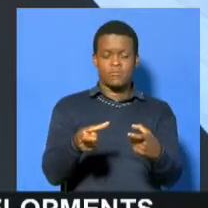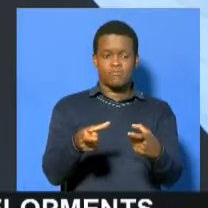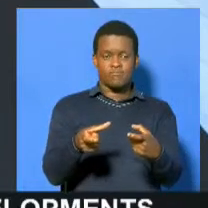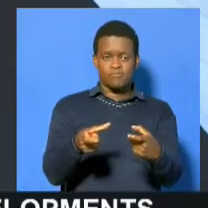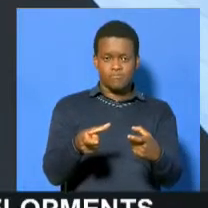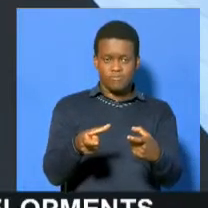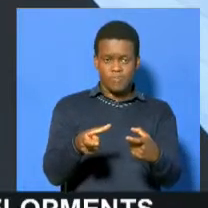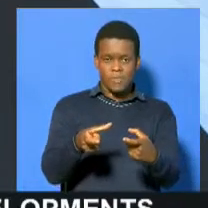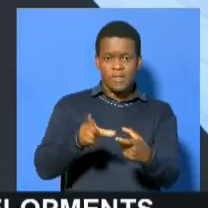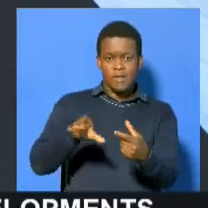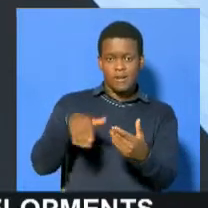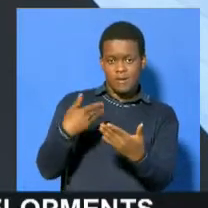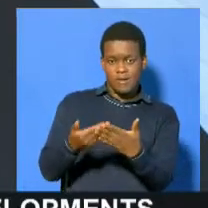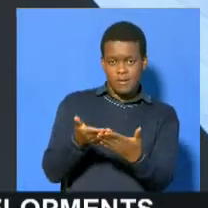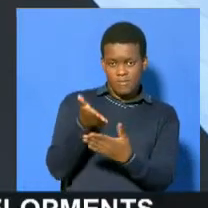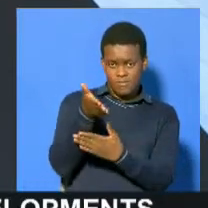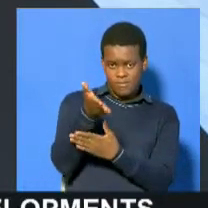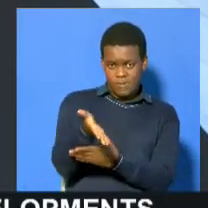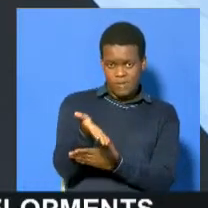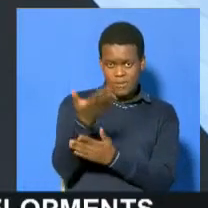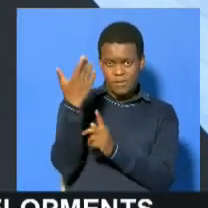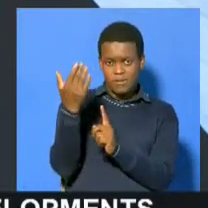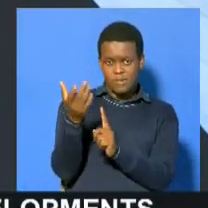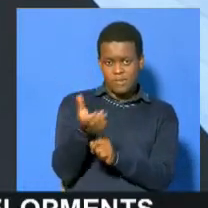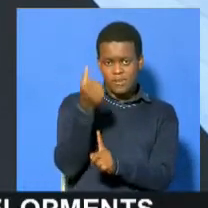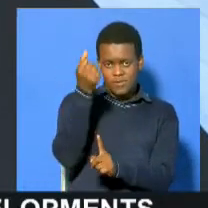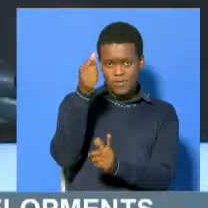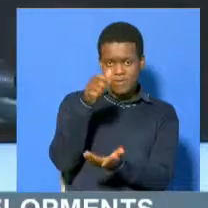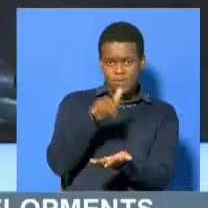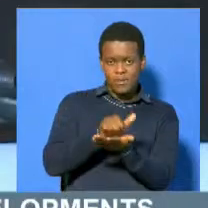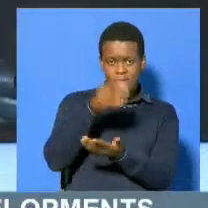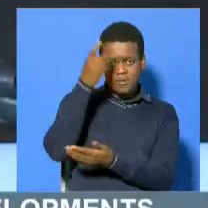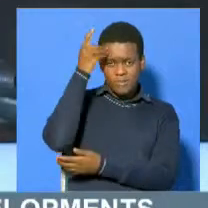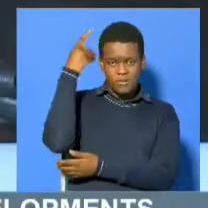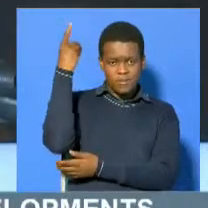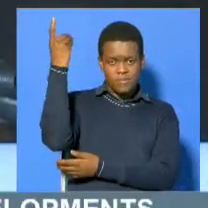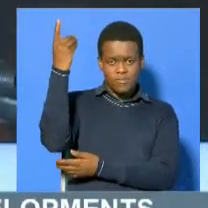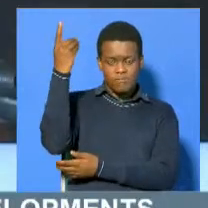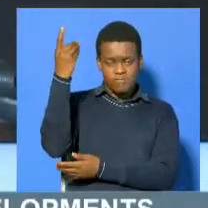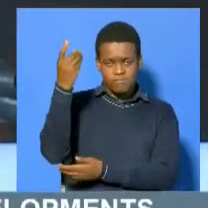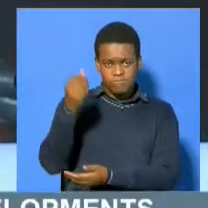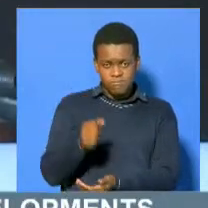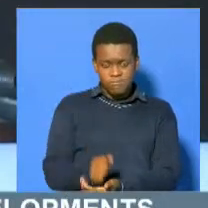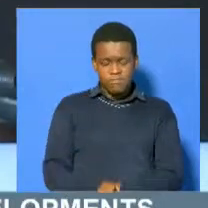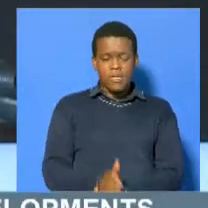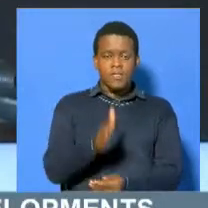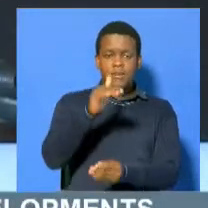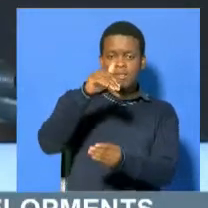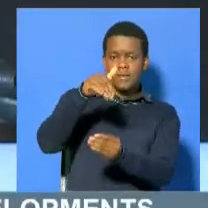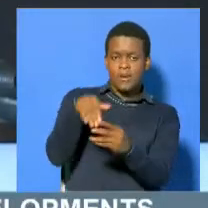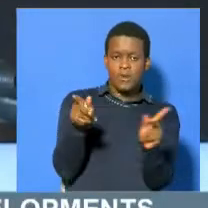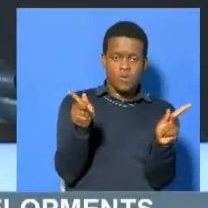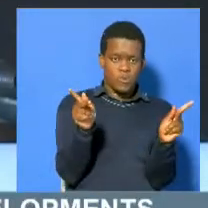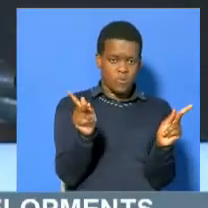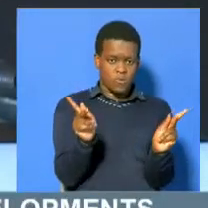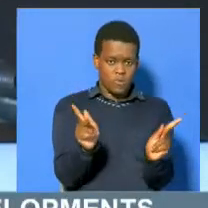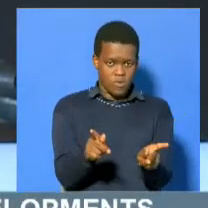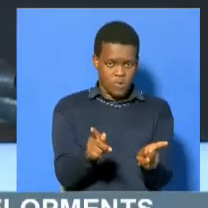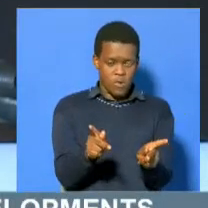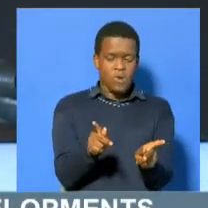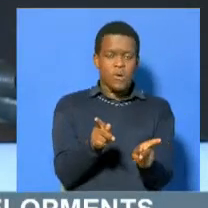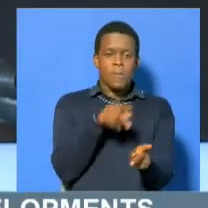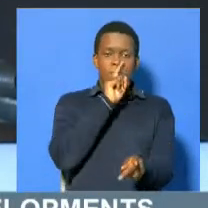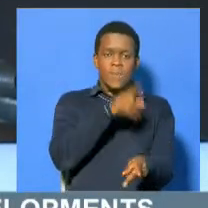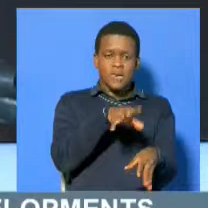e goroga ko yanong e feleletsa yanong e konetelela ko go tla tribal go tlhokana le paakanyo